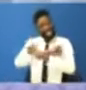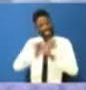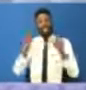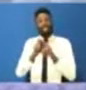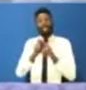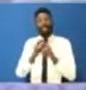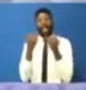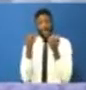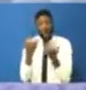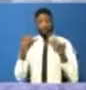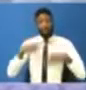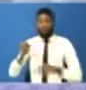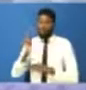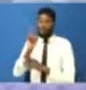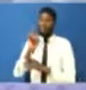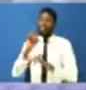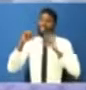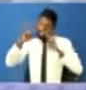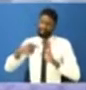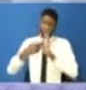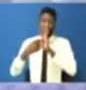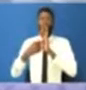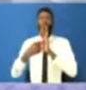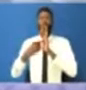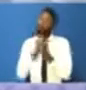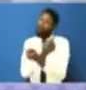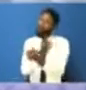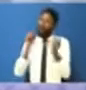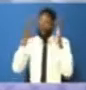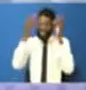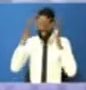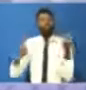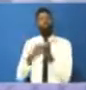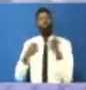that Nairobians across the political divide have resolved to support me for the office of government.